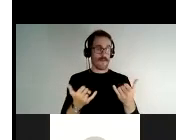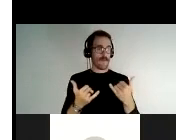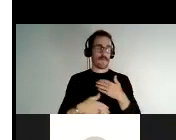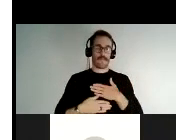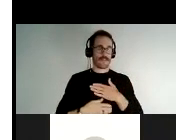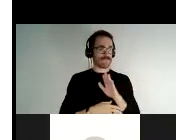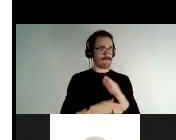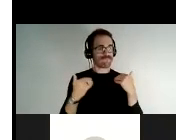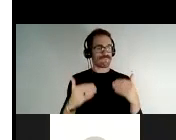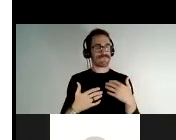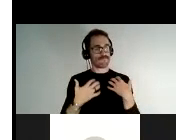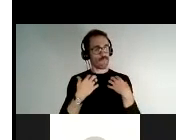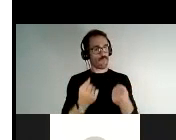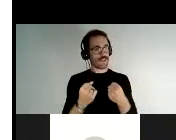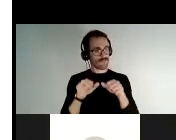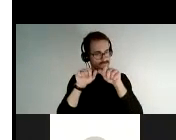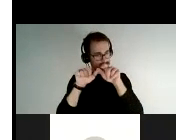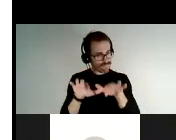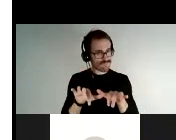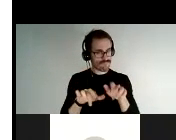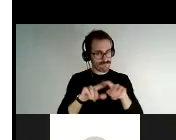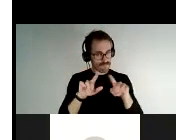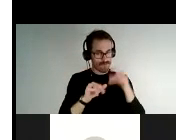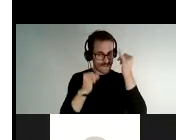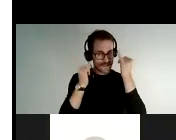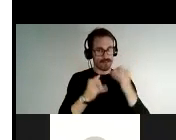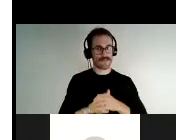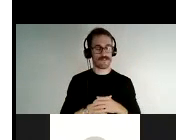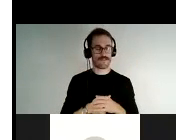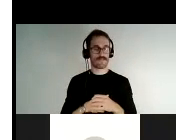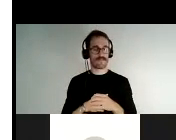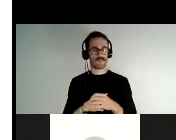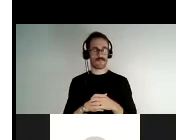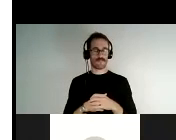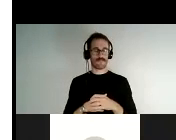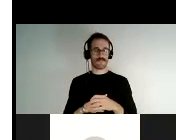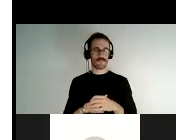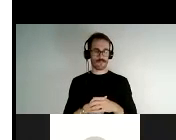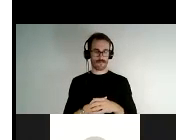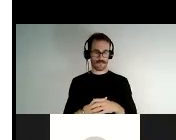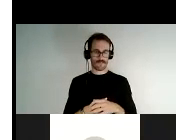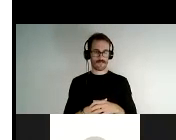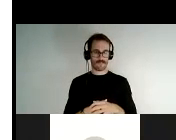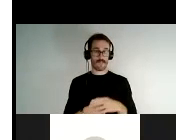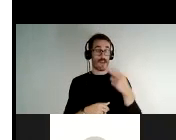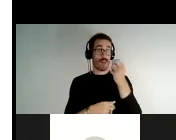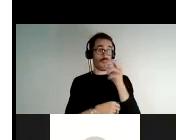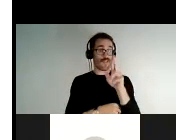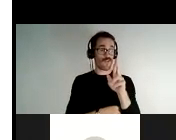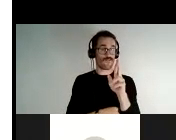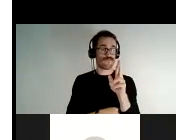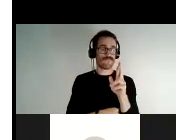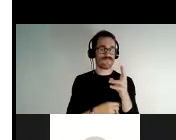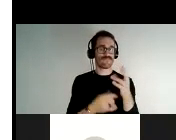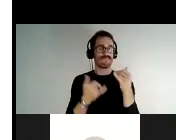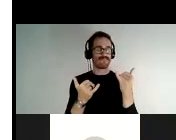be brave and start putting some things in the chat. So let's move. While people are listing that, somebody asked the